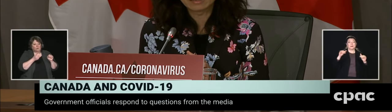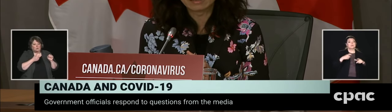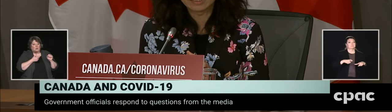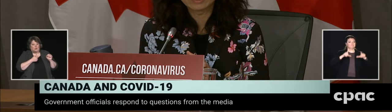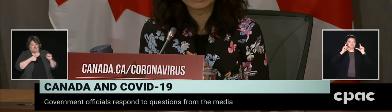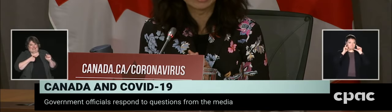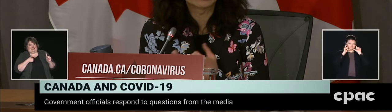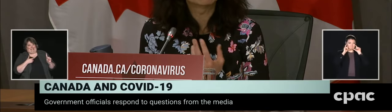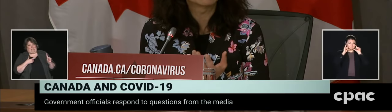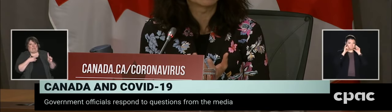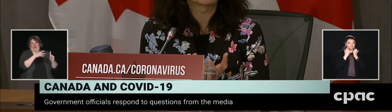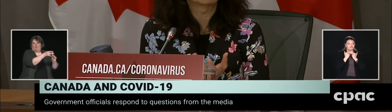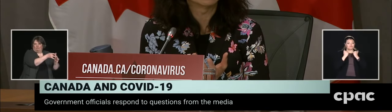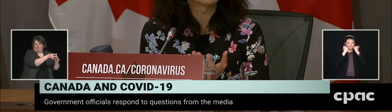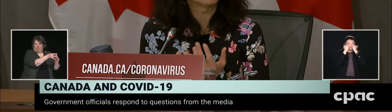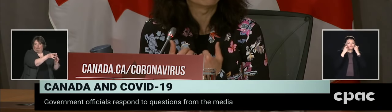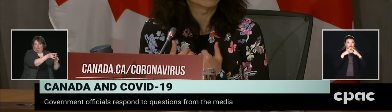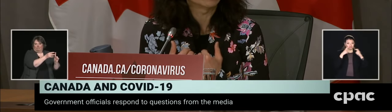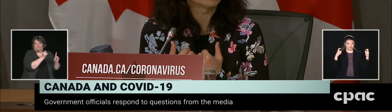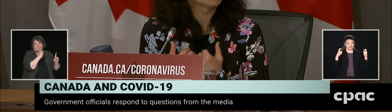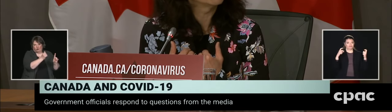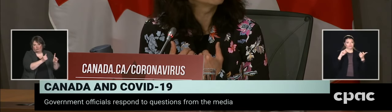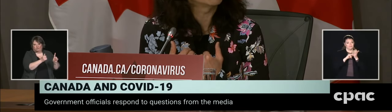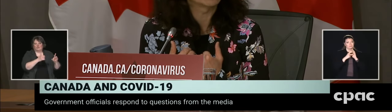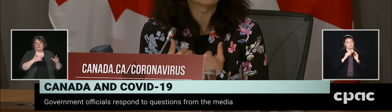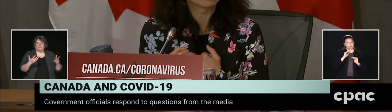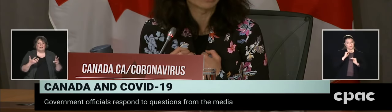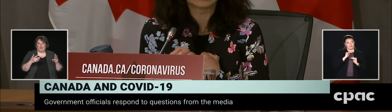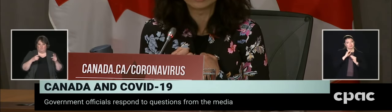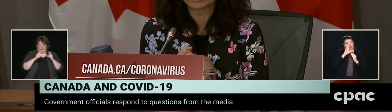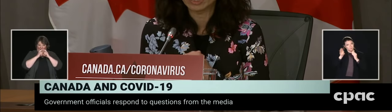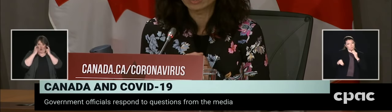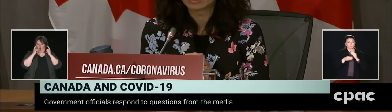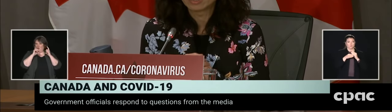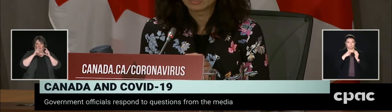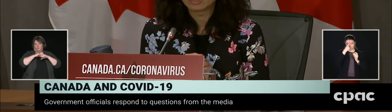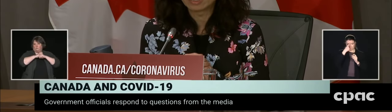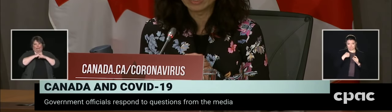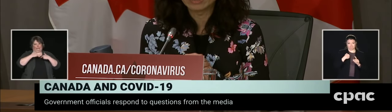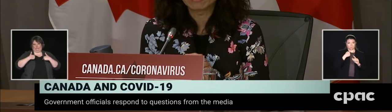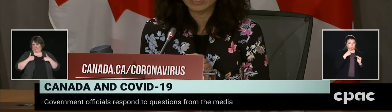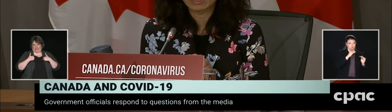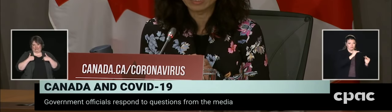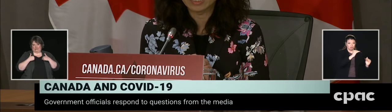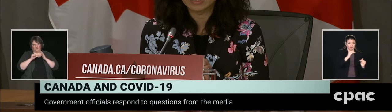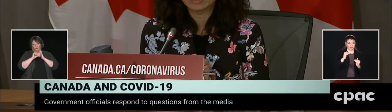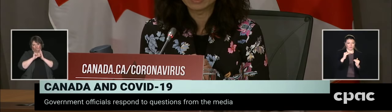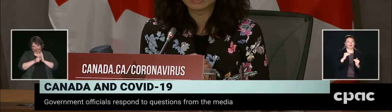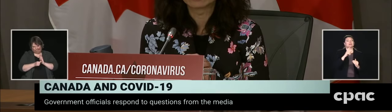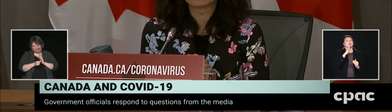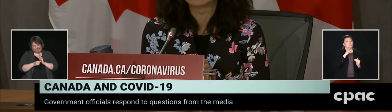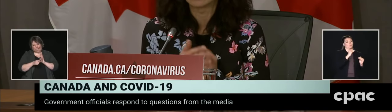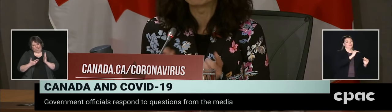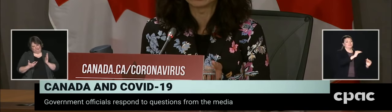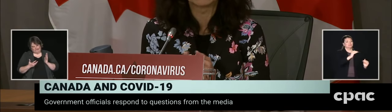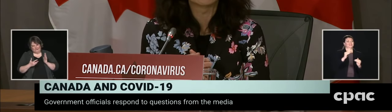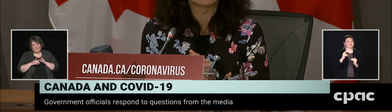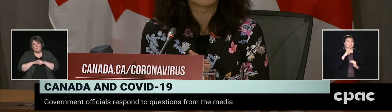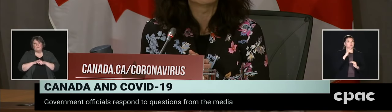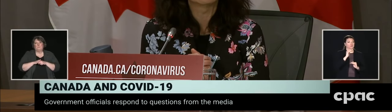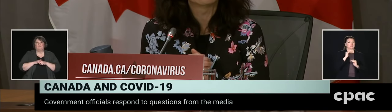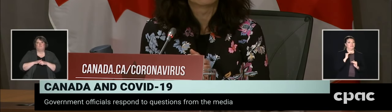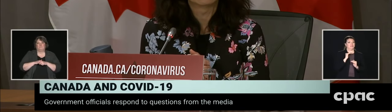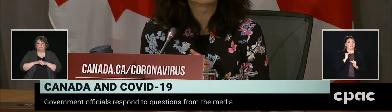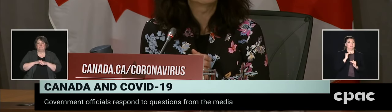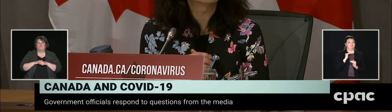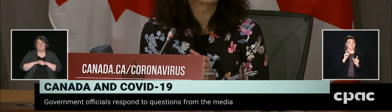And again, it's not necessarily there to protect myself. I think I have to have that reality check, and the fact that I have to still do the hand washing